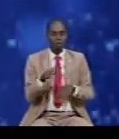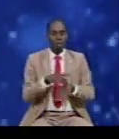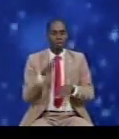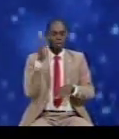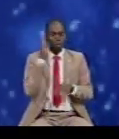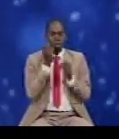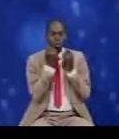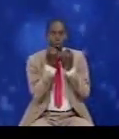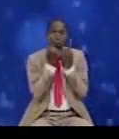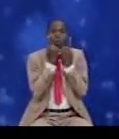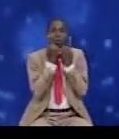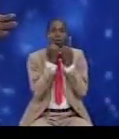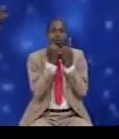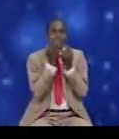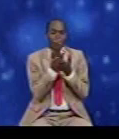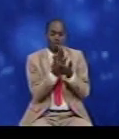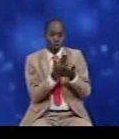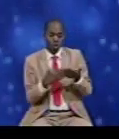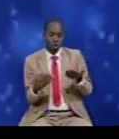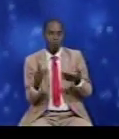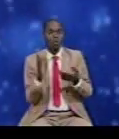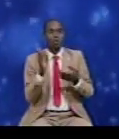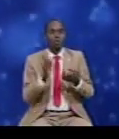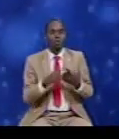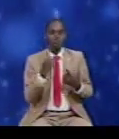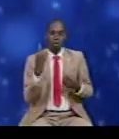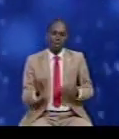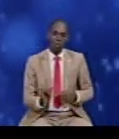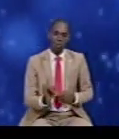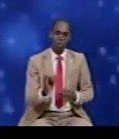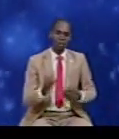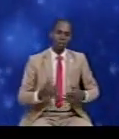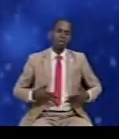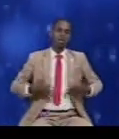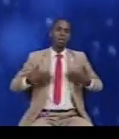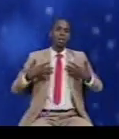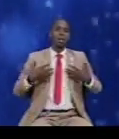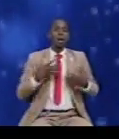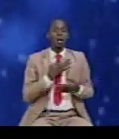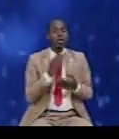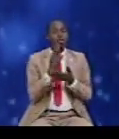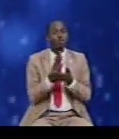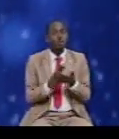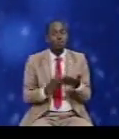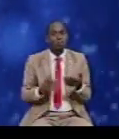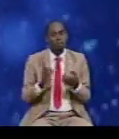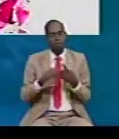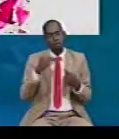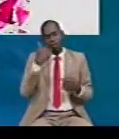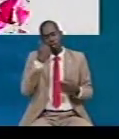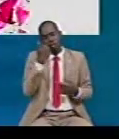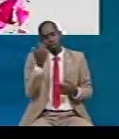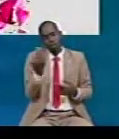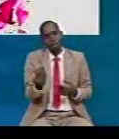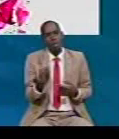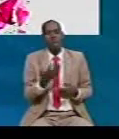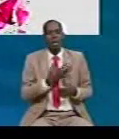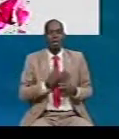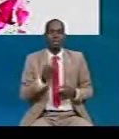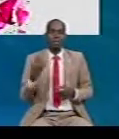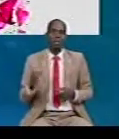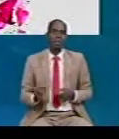awake, some to everlasting life, and some to shame